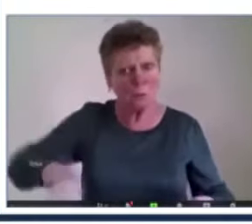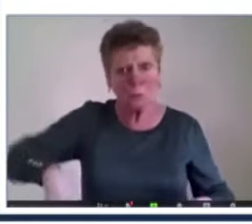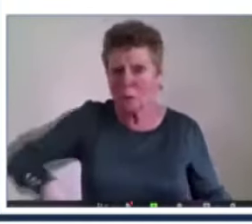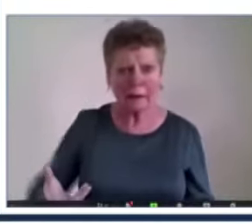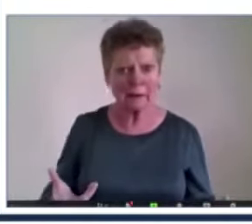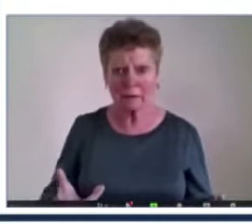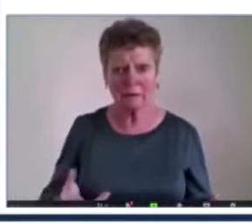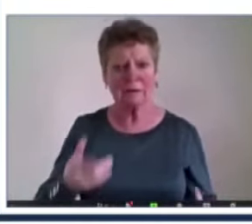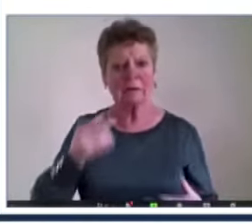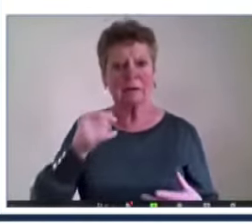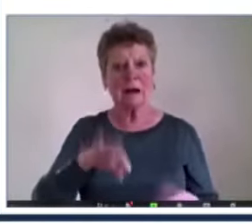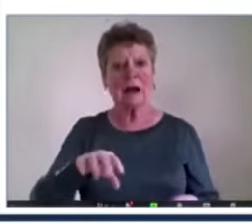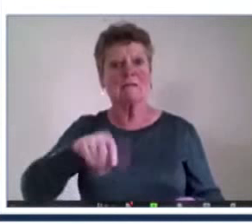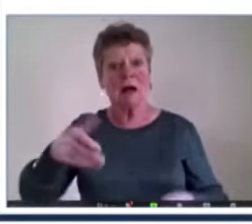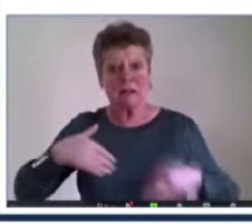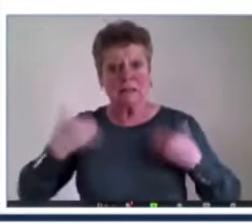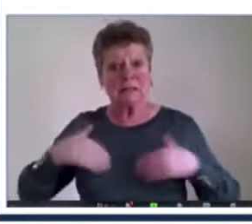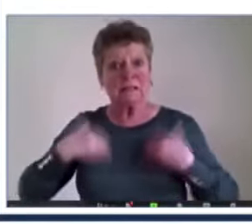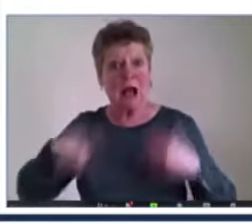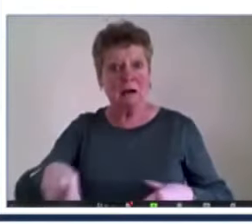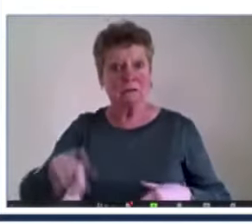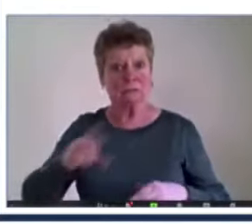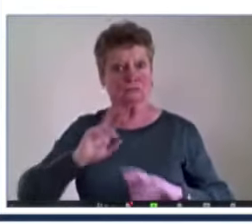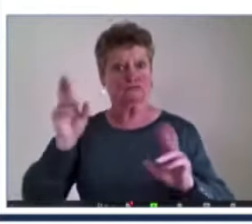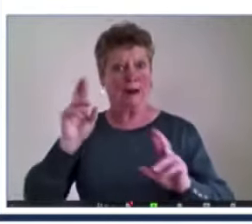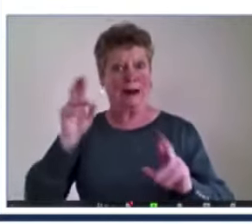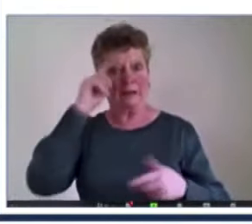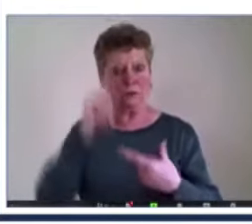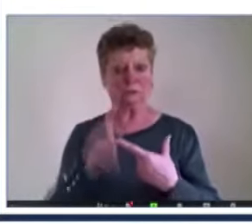who's ready for their second dose, please book that now.